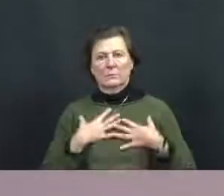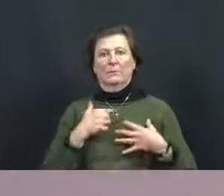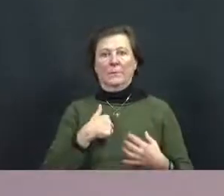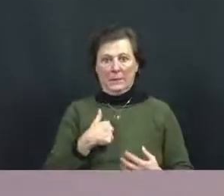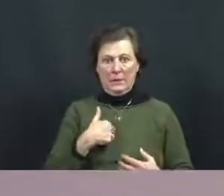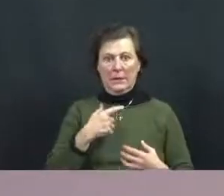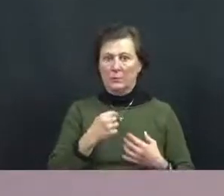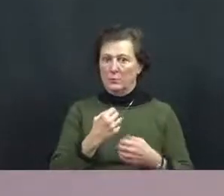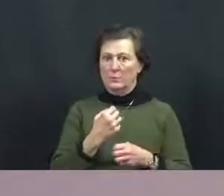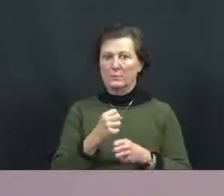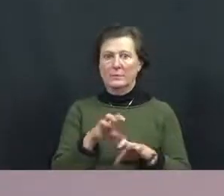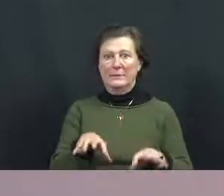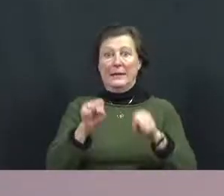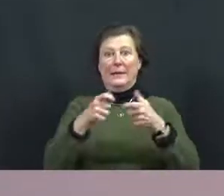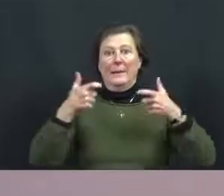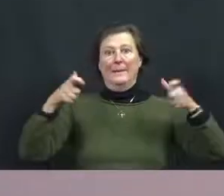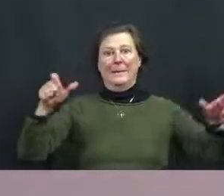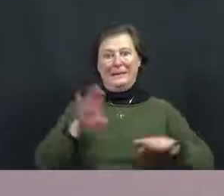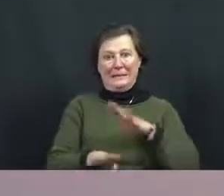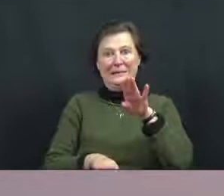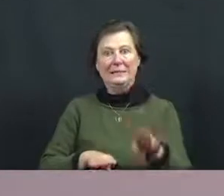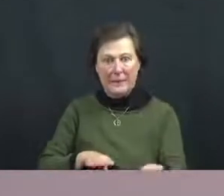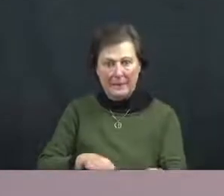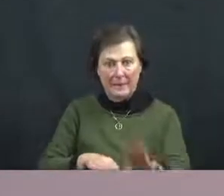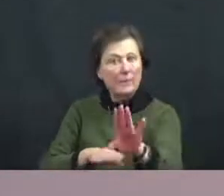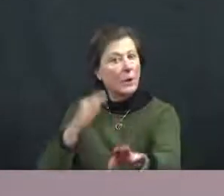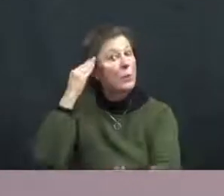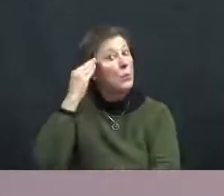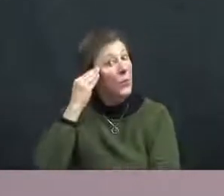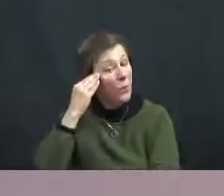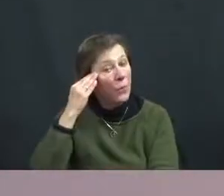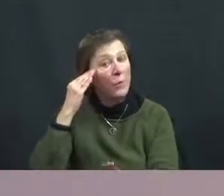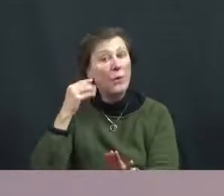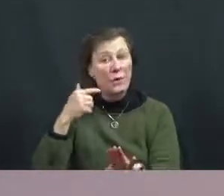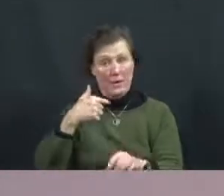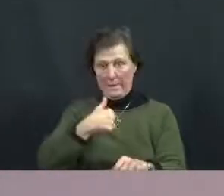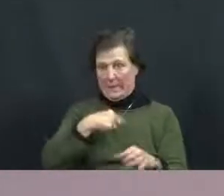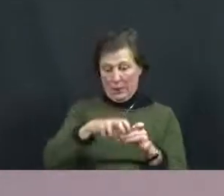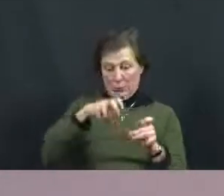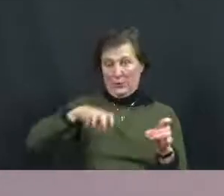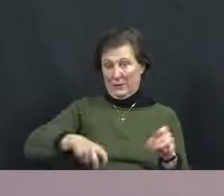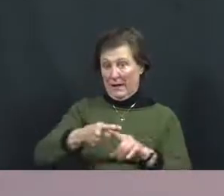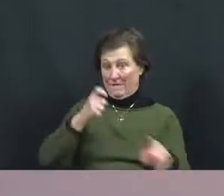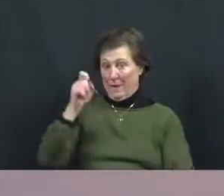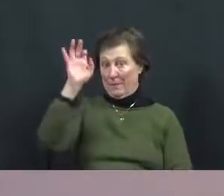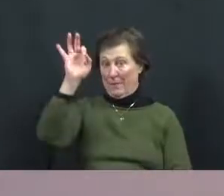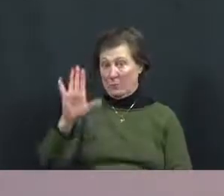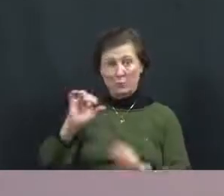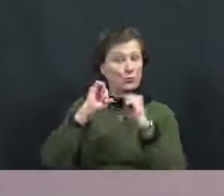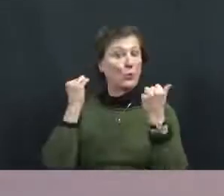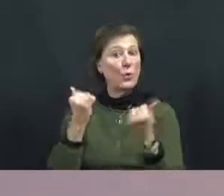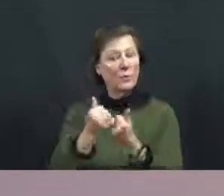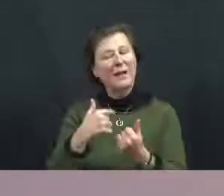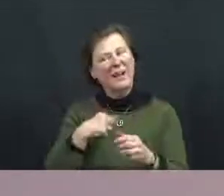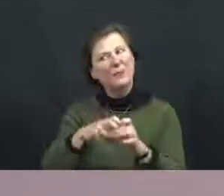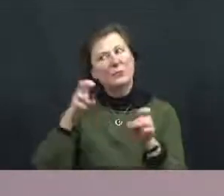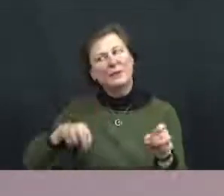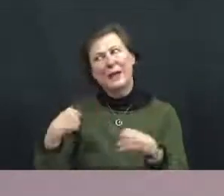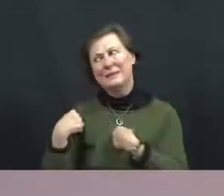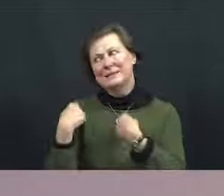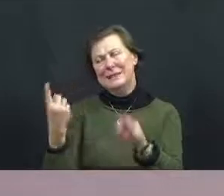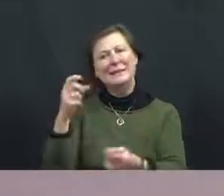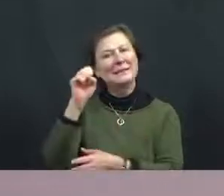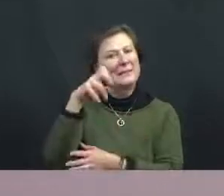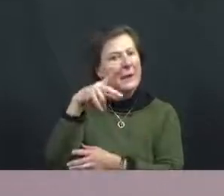a dramatic step. Please know this, however, that me resigning from the Ministers Association, I've been resigned since